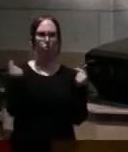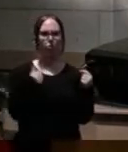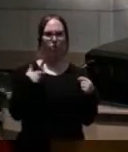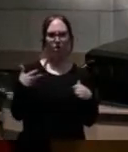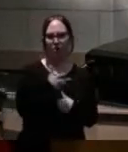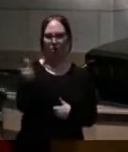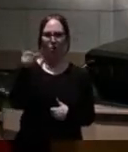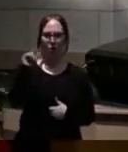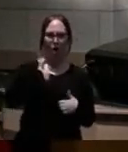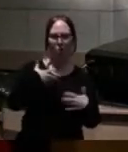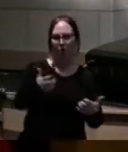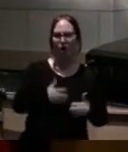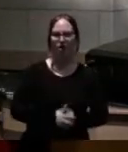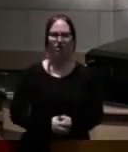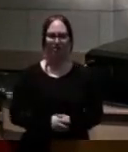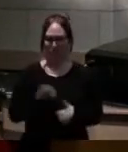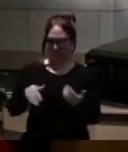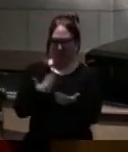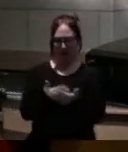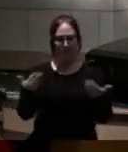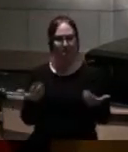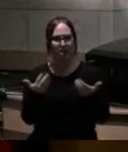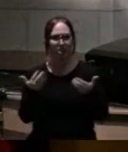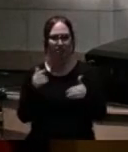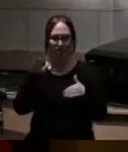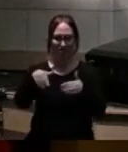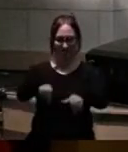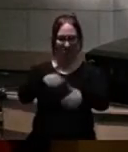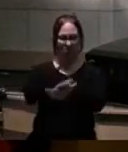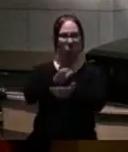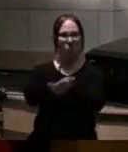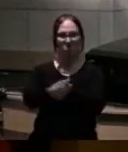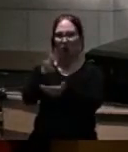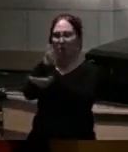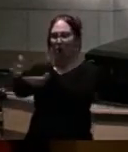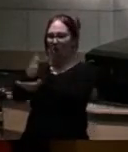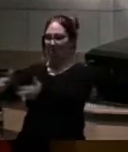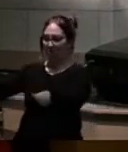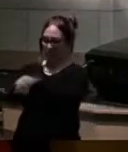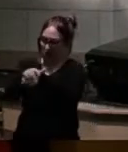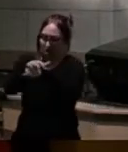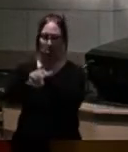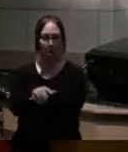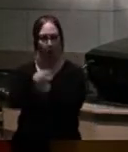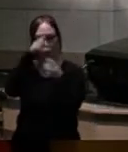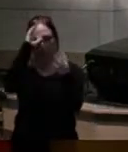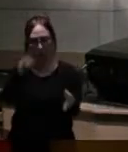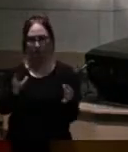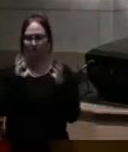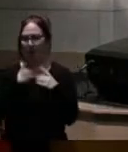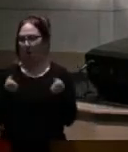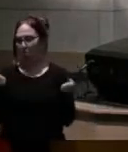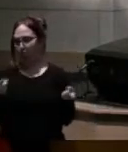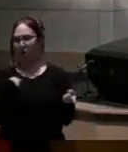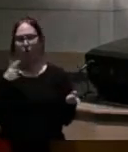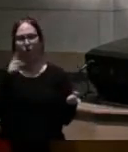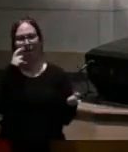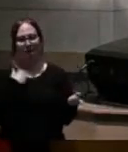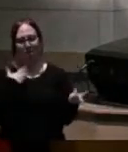I want to. I got over here to the school today and the parking lot's full, and I decided I was going to park wherever the hell I want